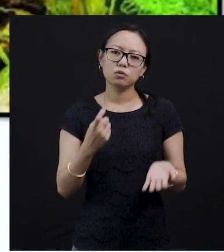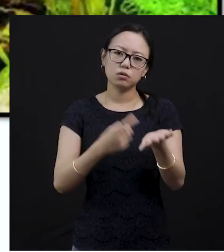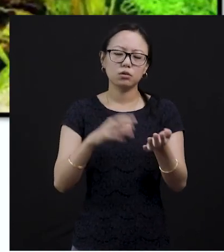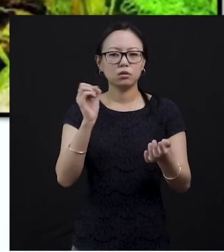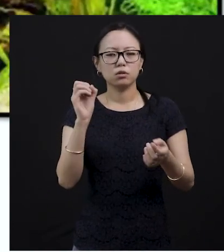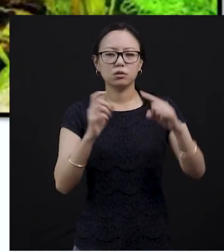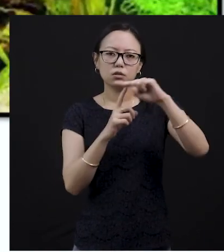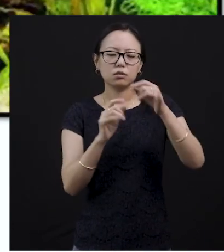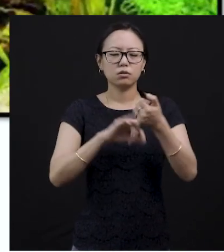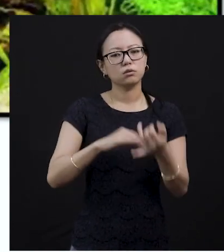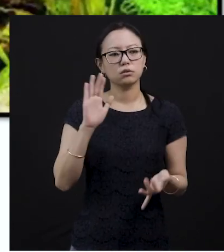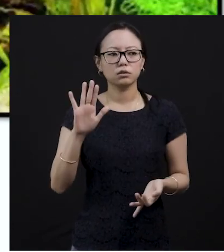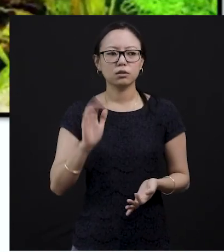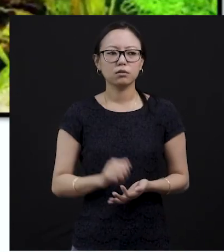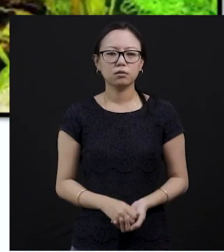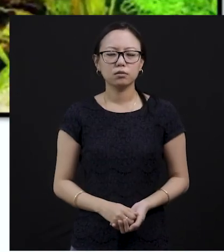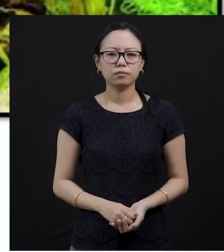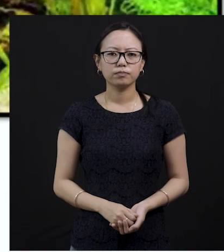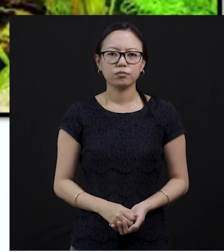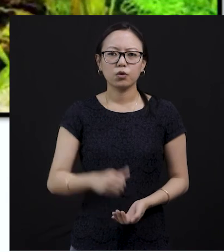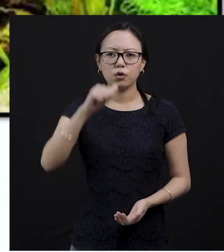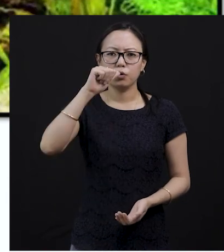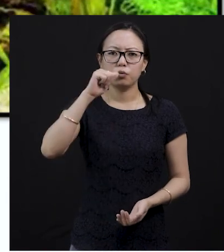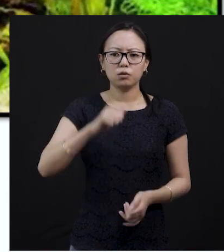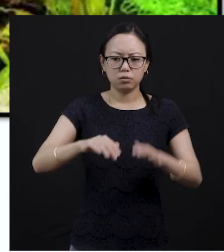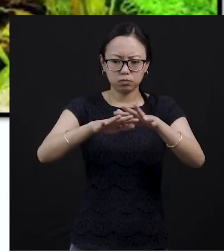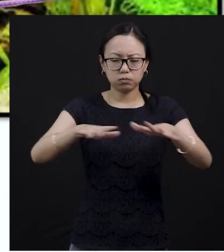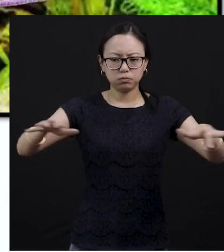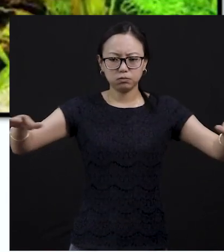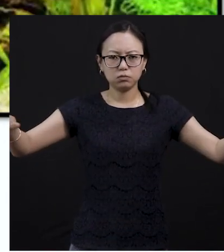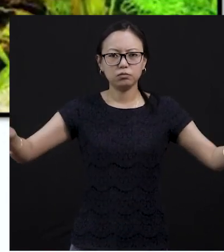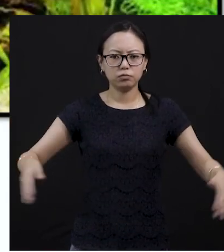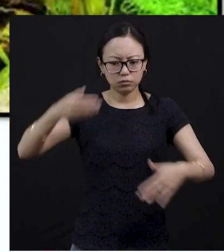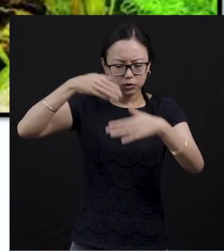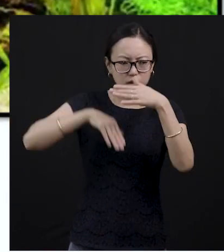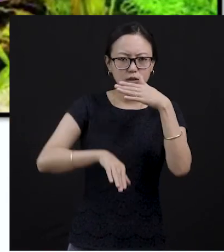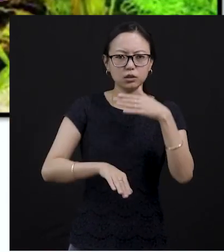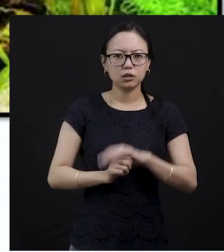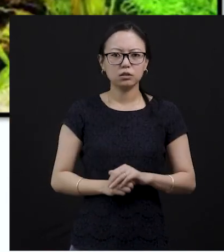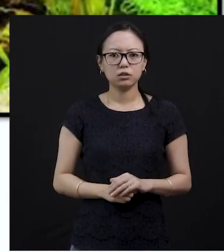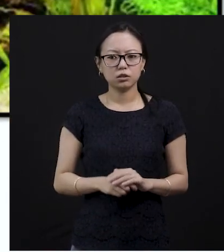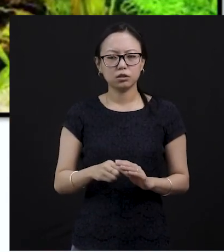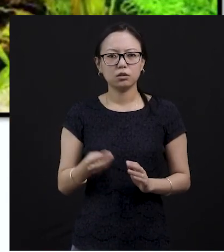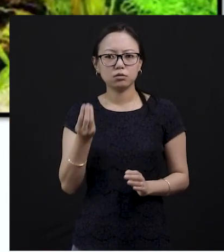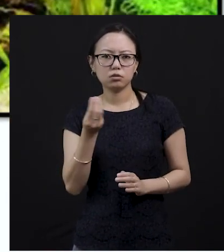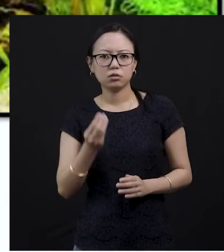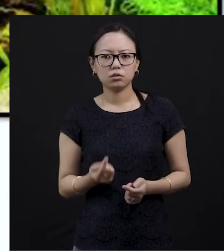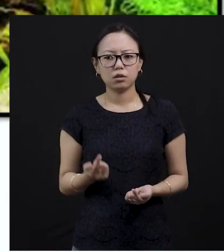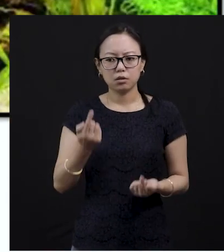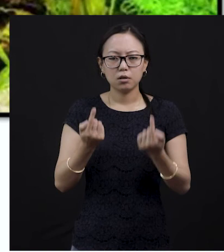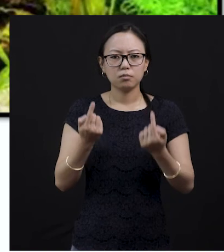water, like in the oceans and in the sea, you have this. Okay, they are, the leaves are mostly